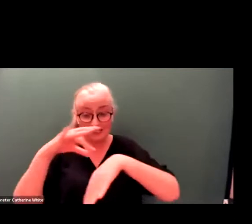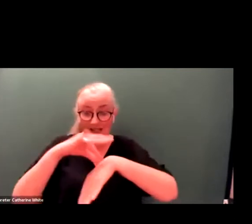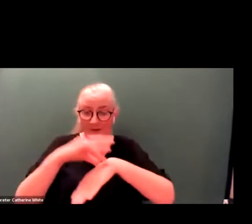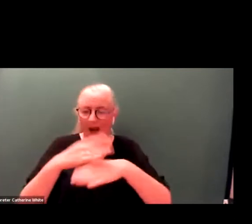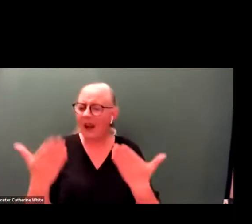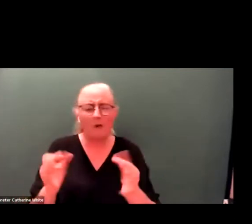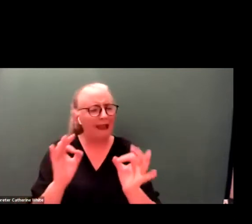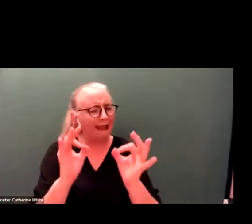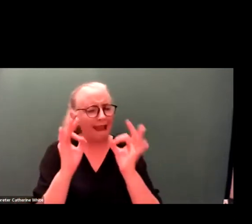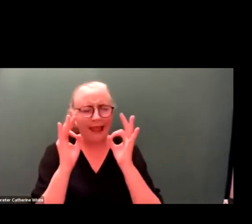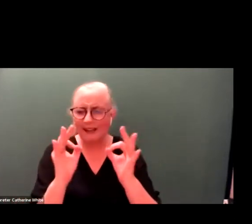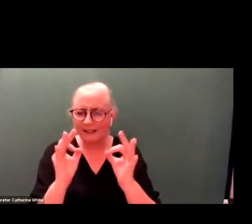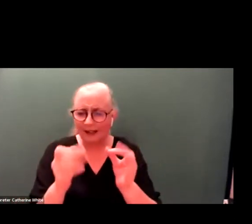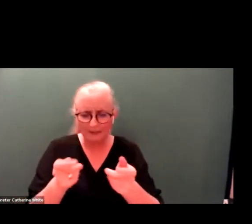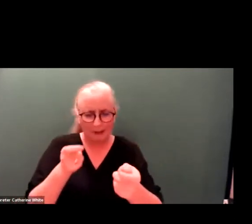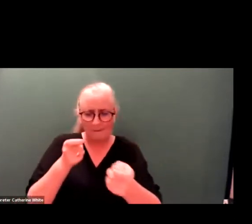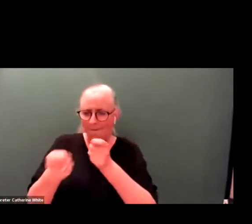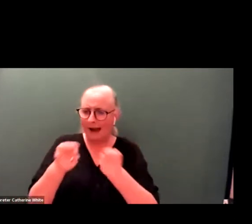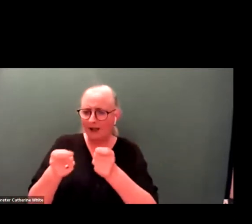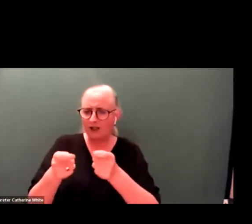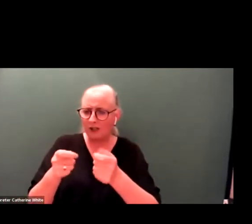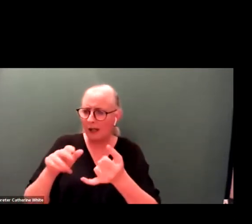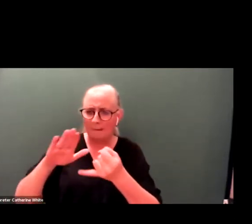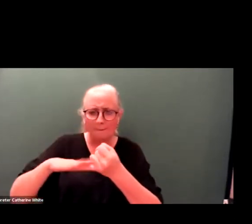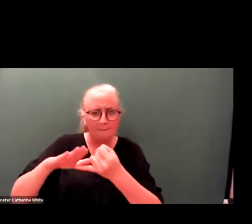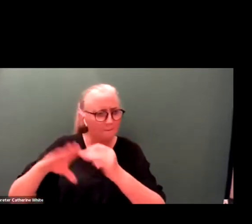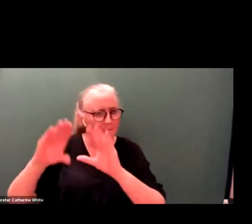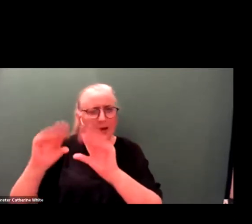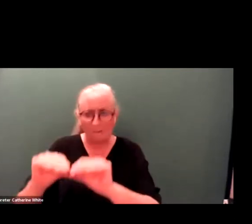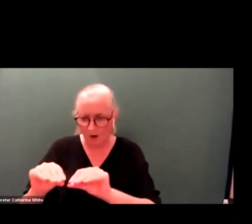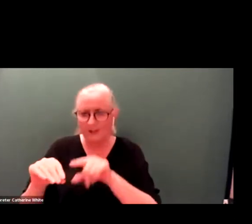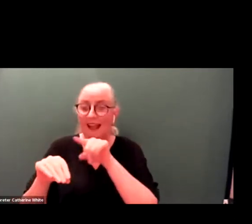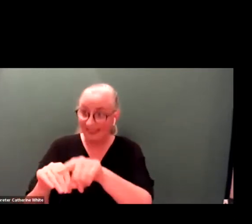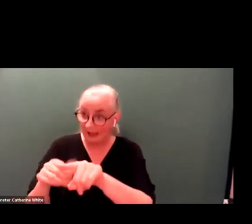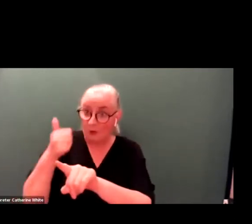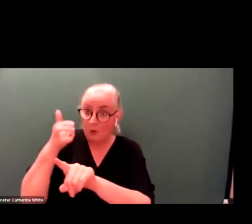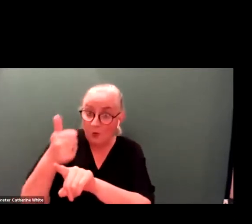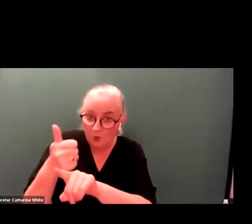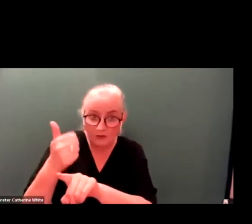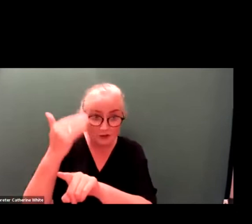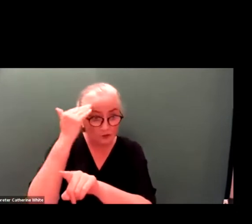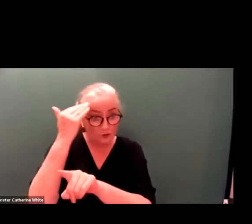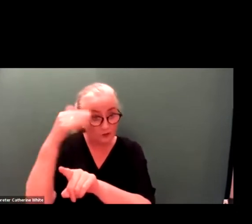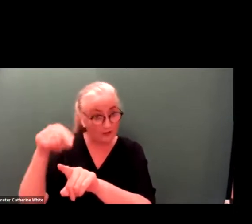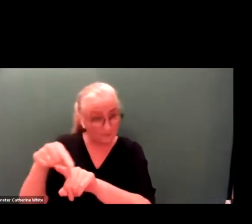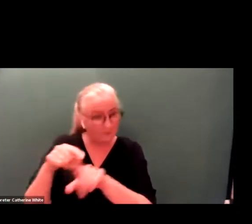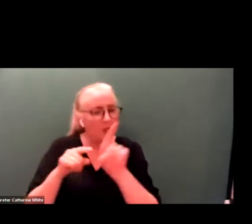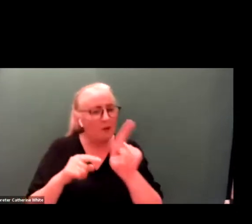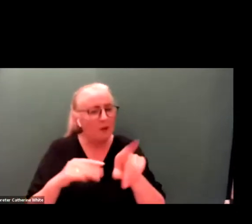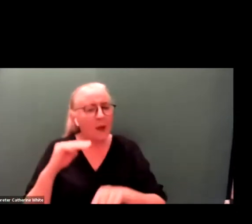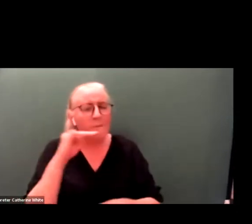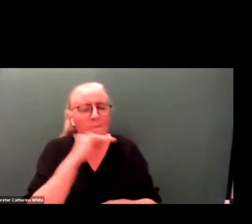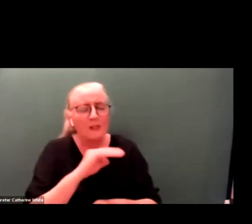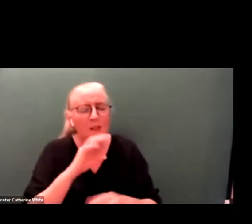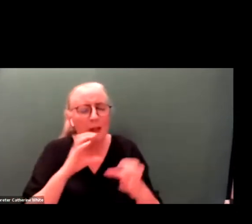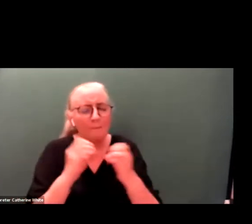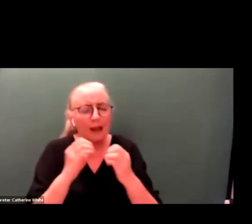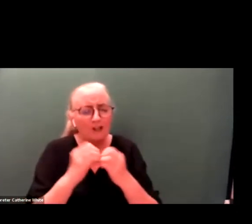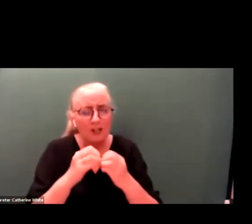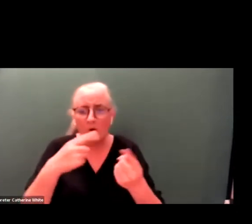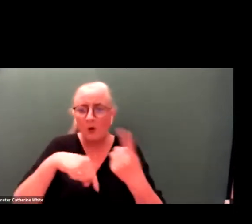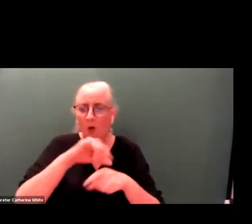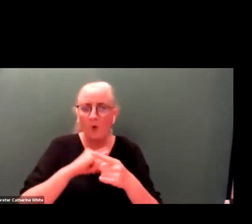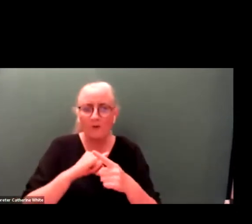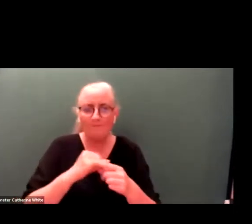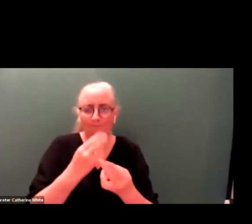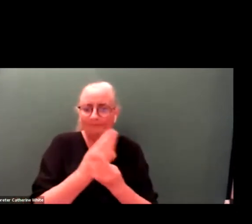excellent in the management of menopause, and I think that's a good thing to know. It's important to mention that women in lower socioeconomic groups